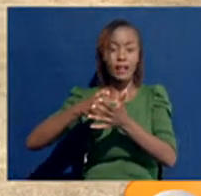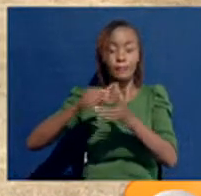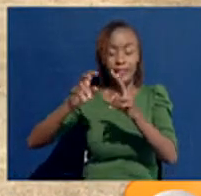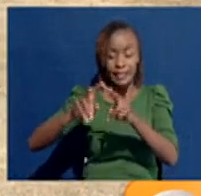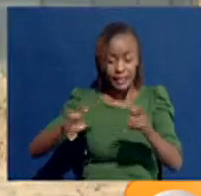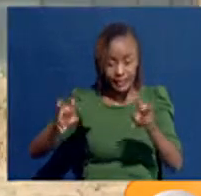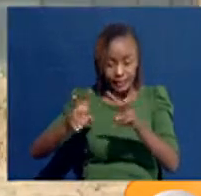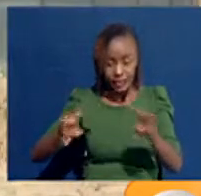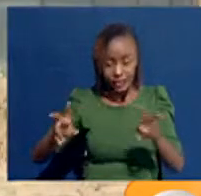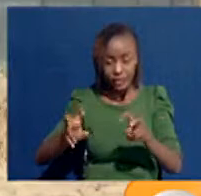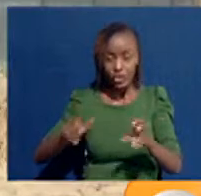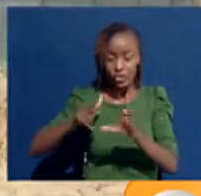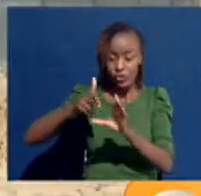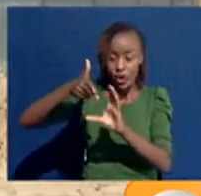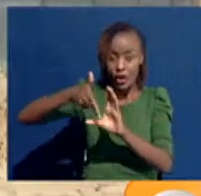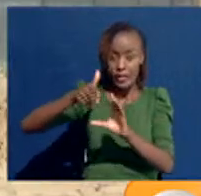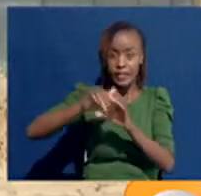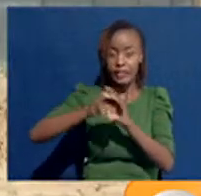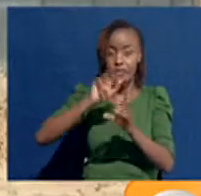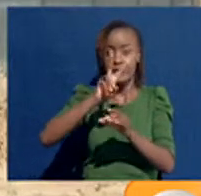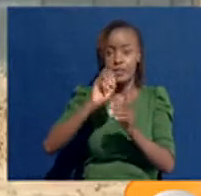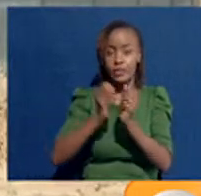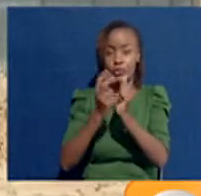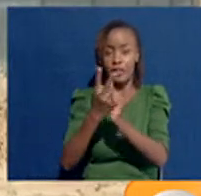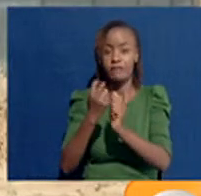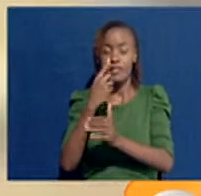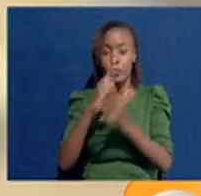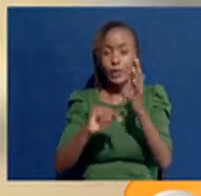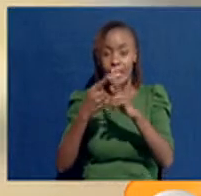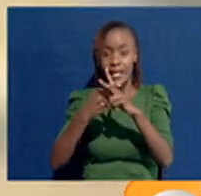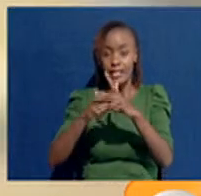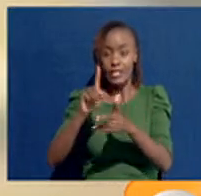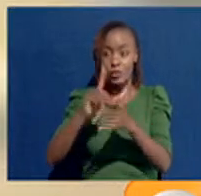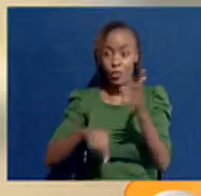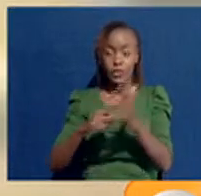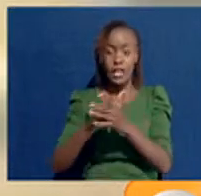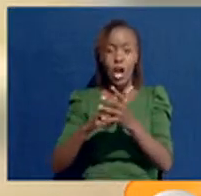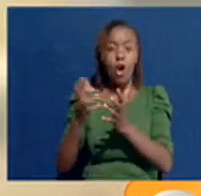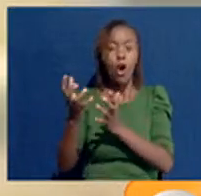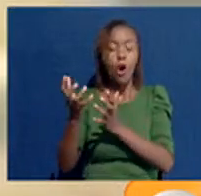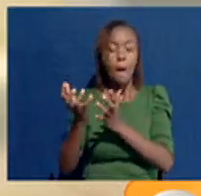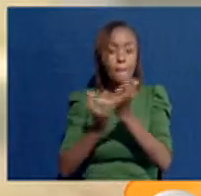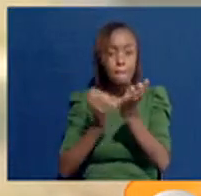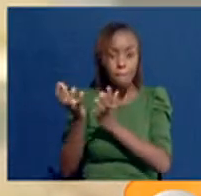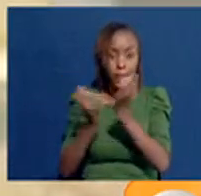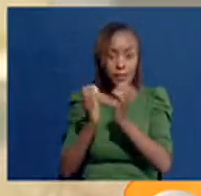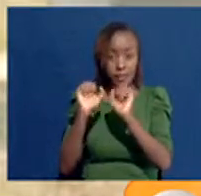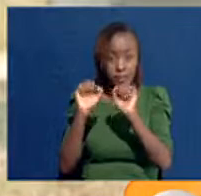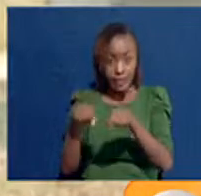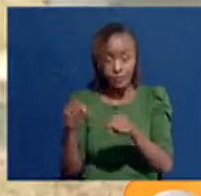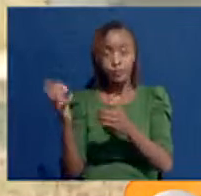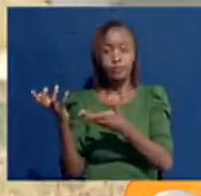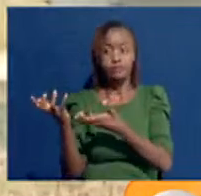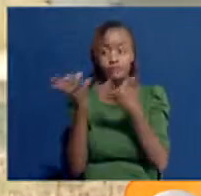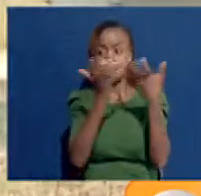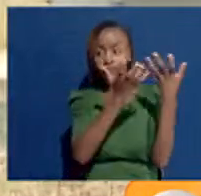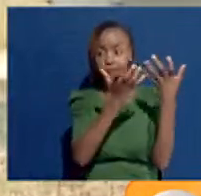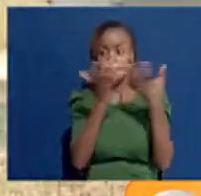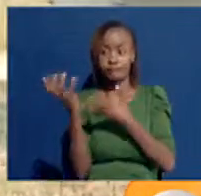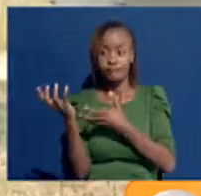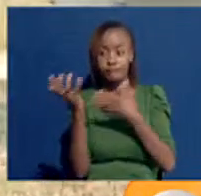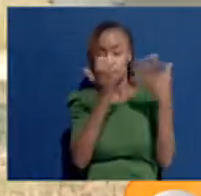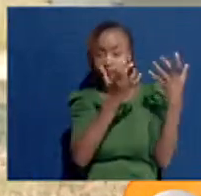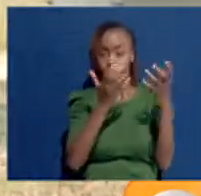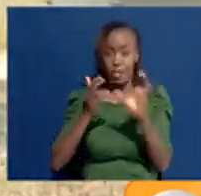in 2012, has announced commencement of its commercial viability extraction phase that will